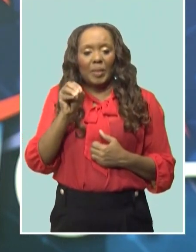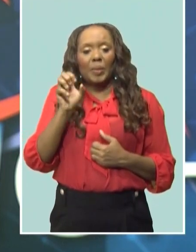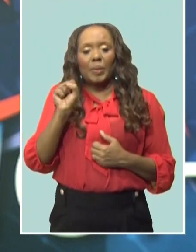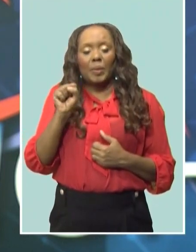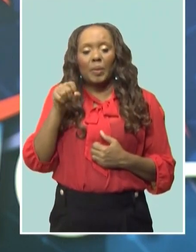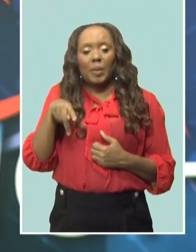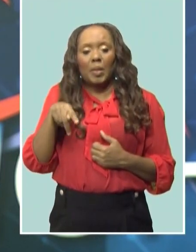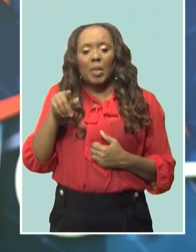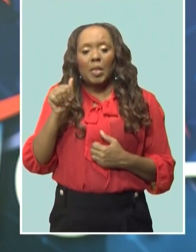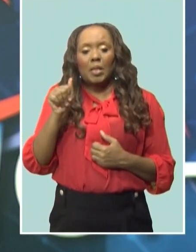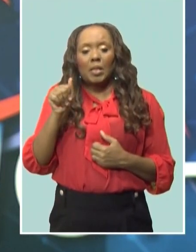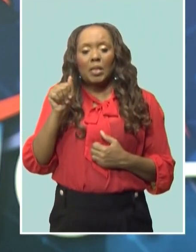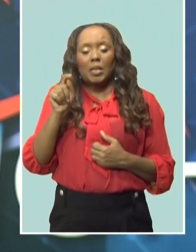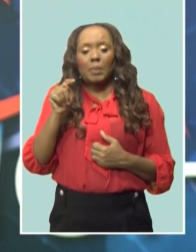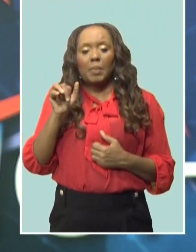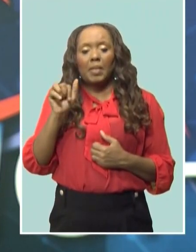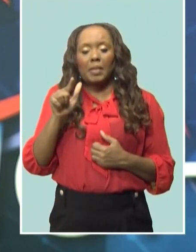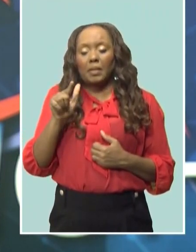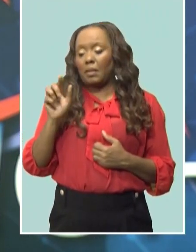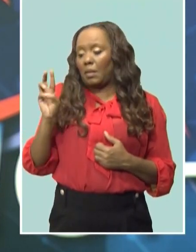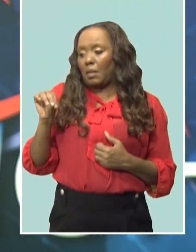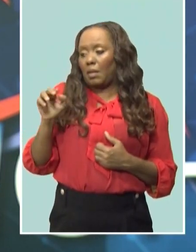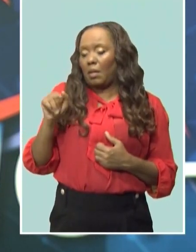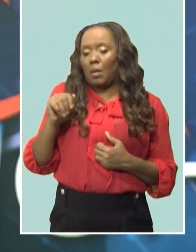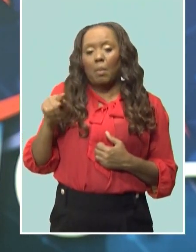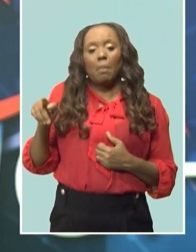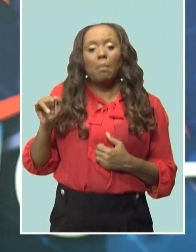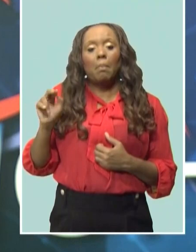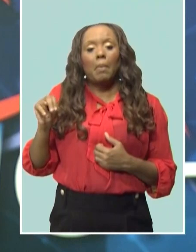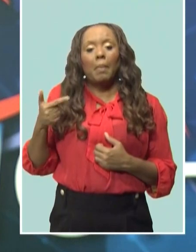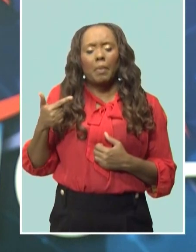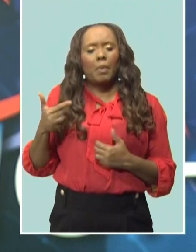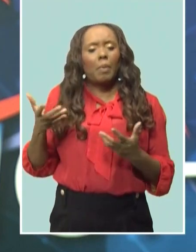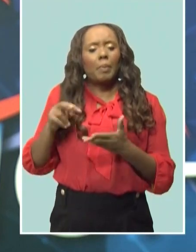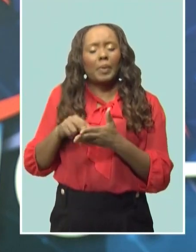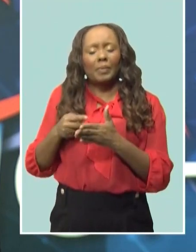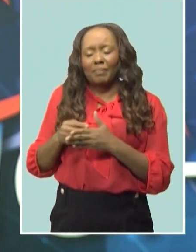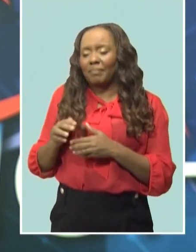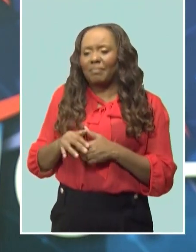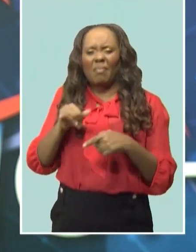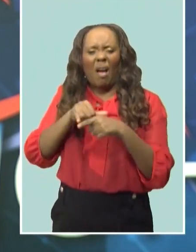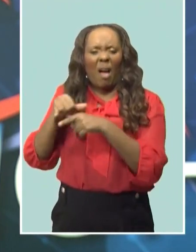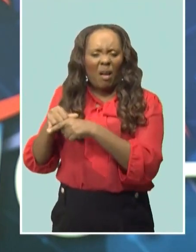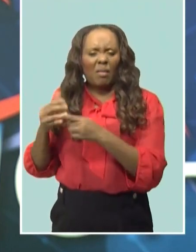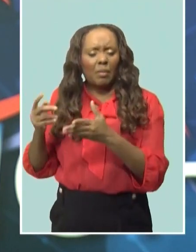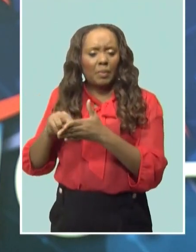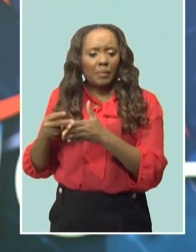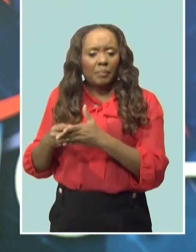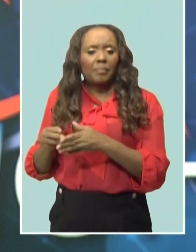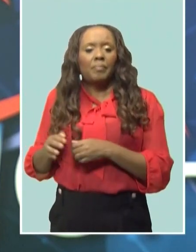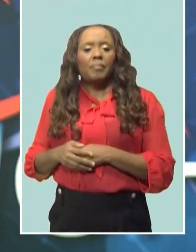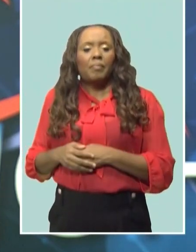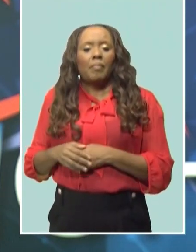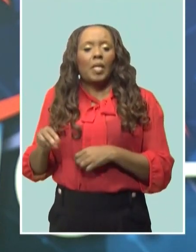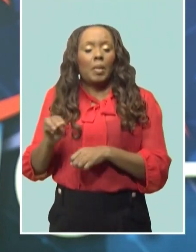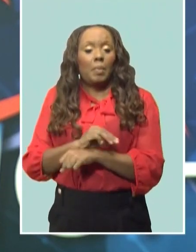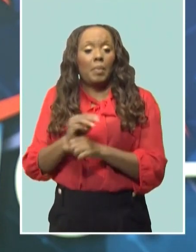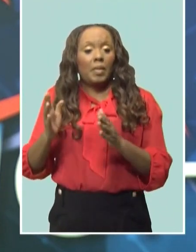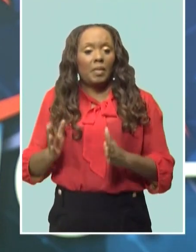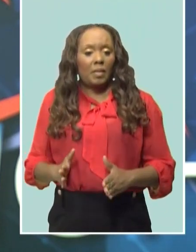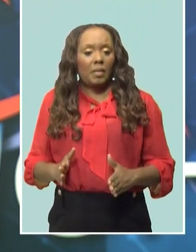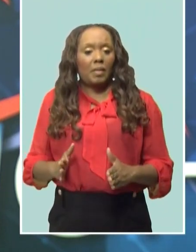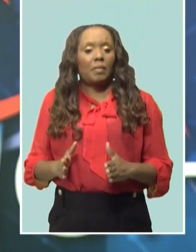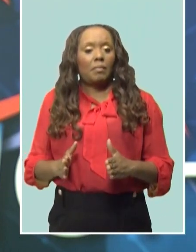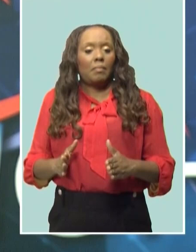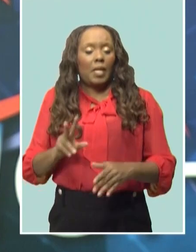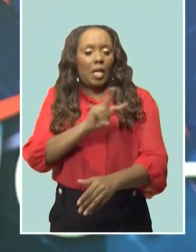most vulnerable people in Barbados this hurricane season. Minister of People Empowerment and Elder Affairs Kirk Humphrey went into further details